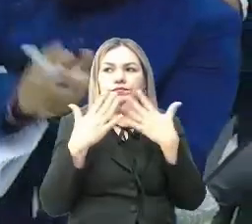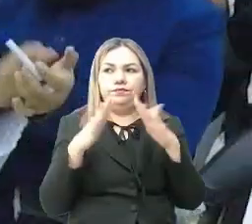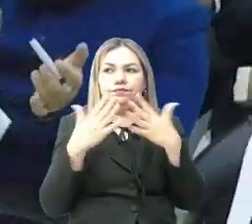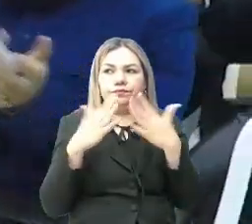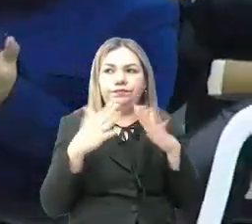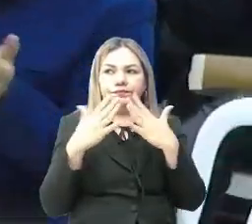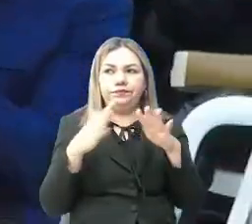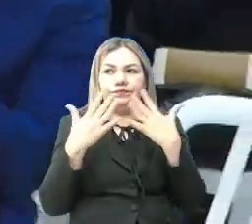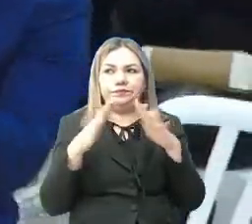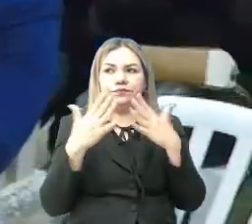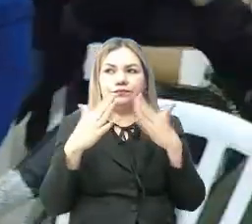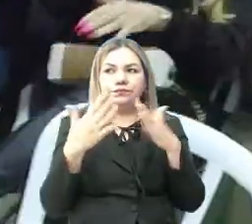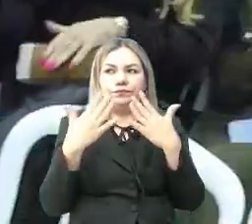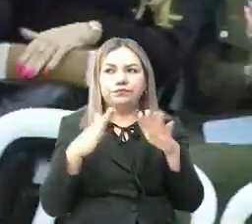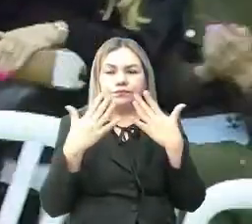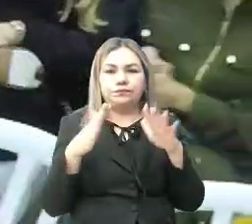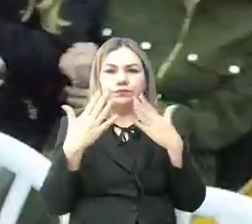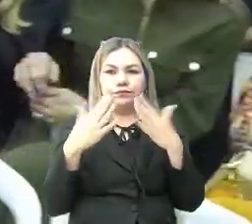Who lives?